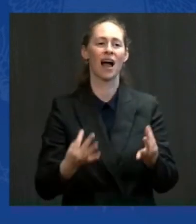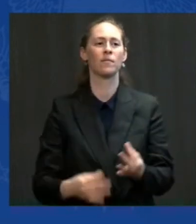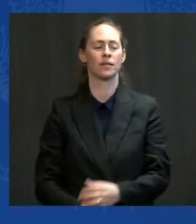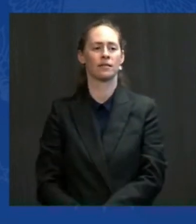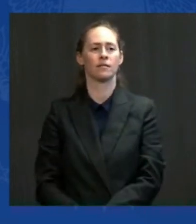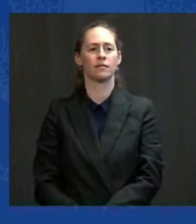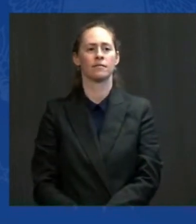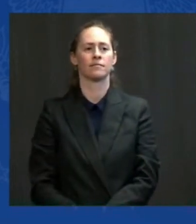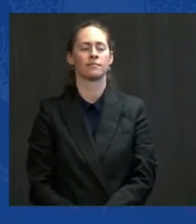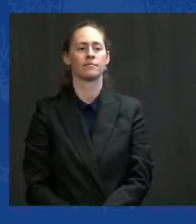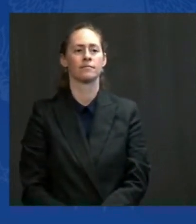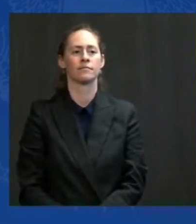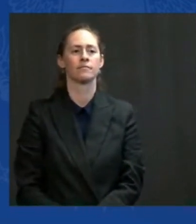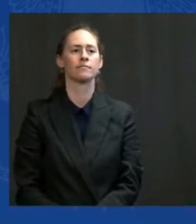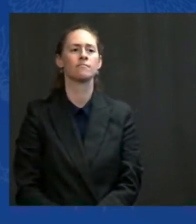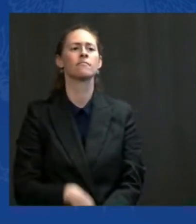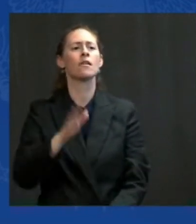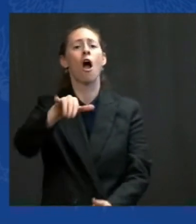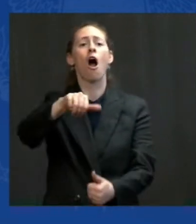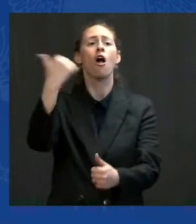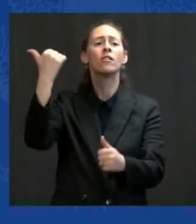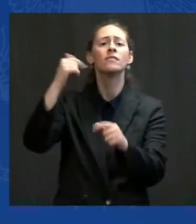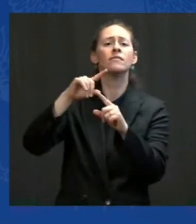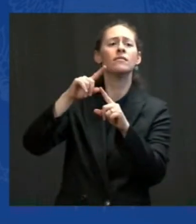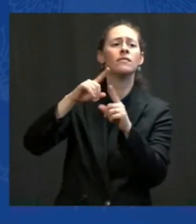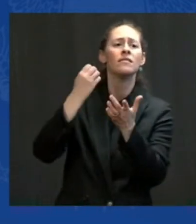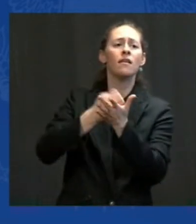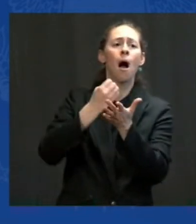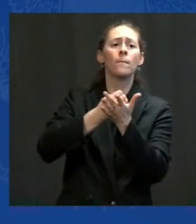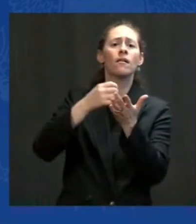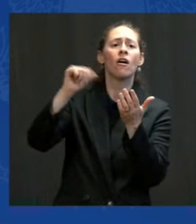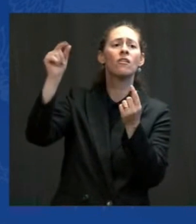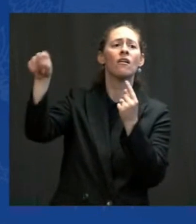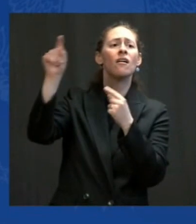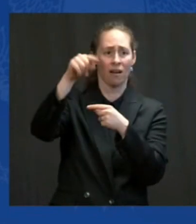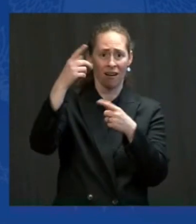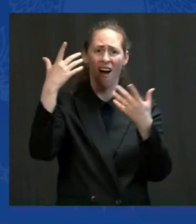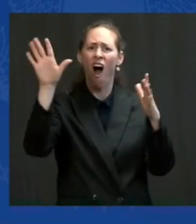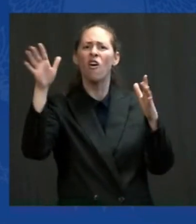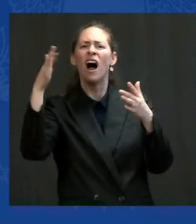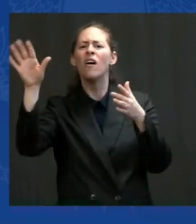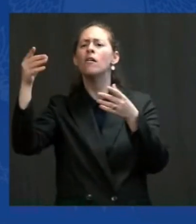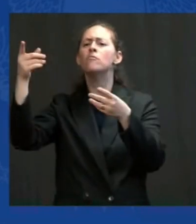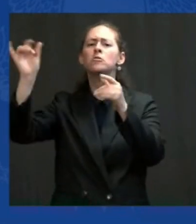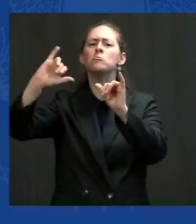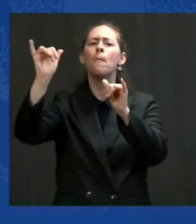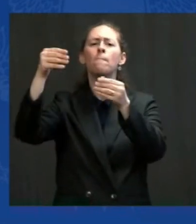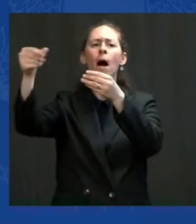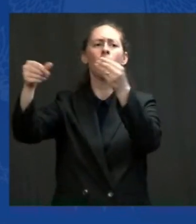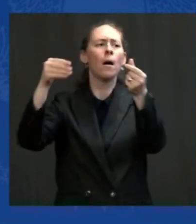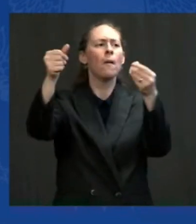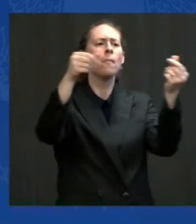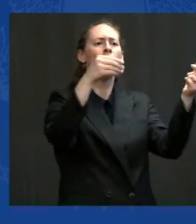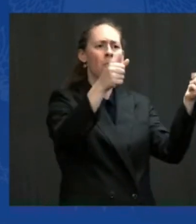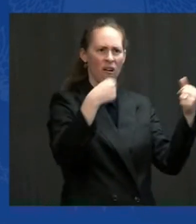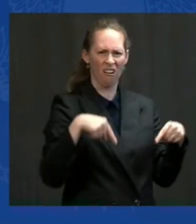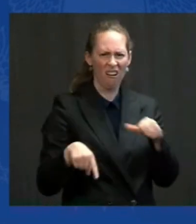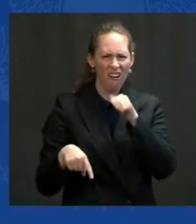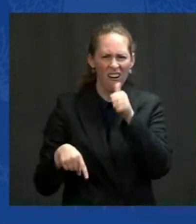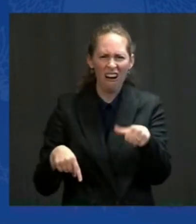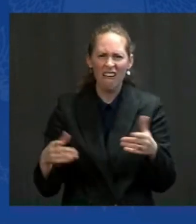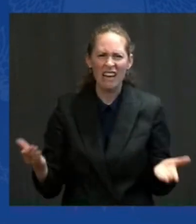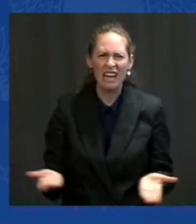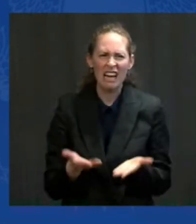cover paid family and medical leave. And the most difficult moments someone will ever face, no one should have to choose between a job